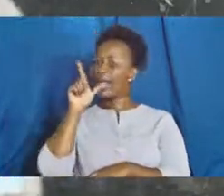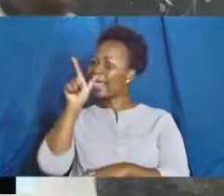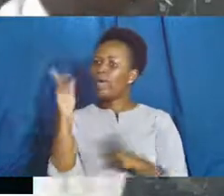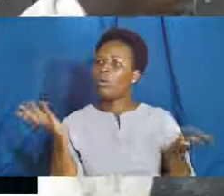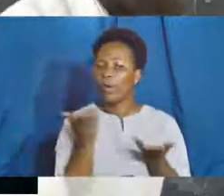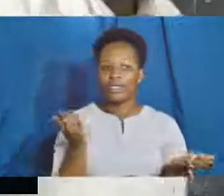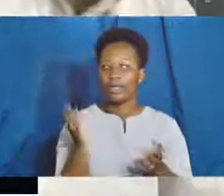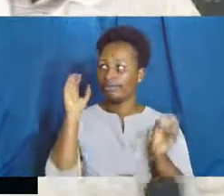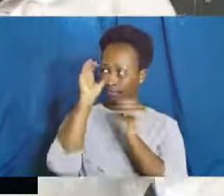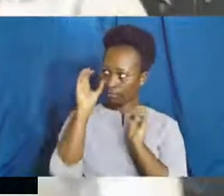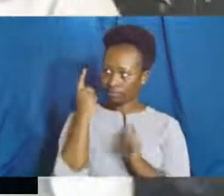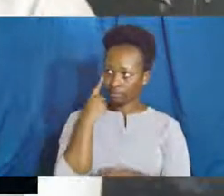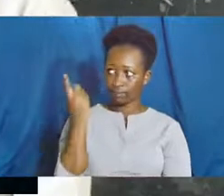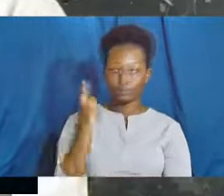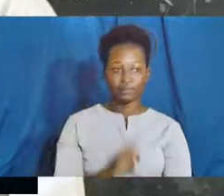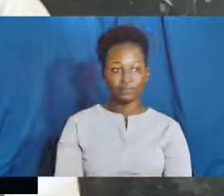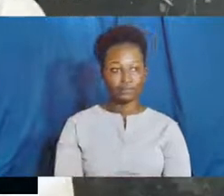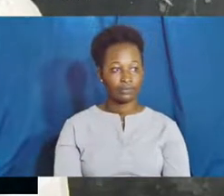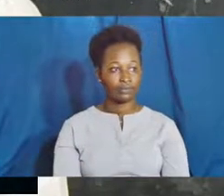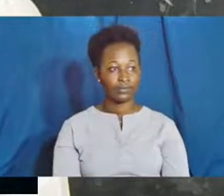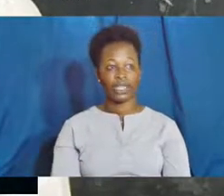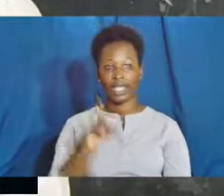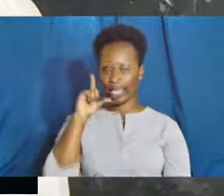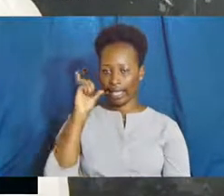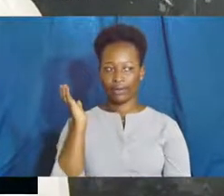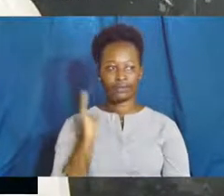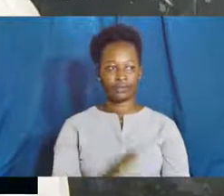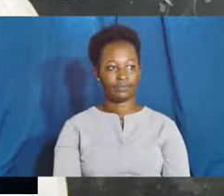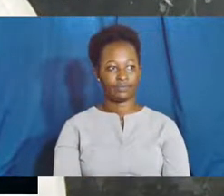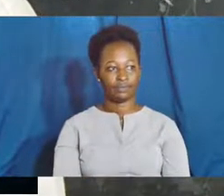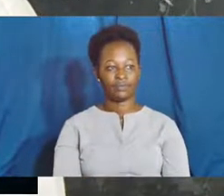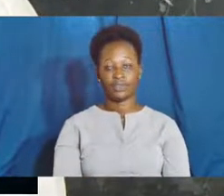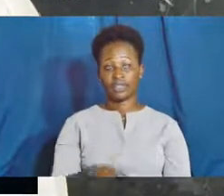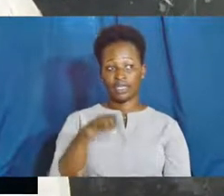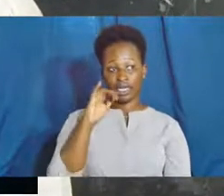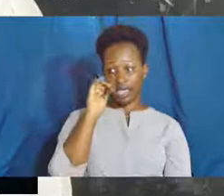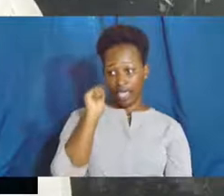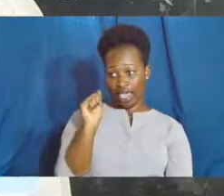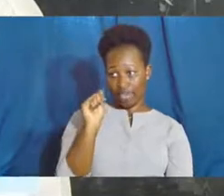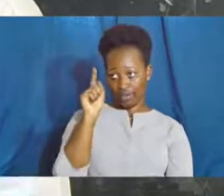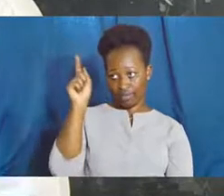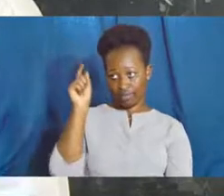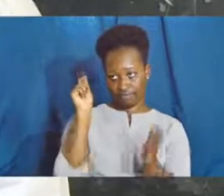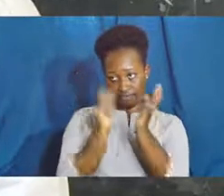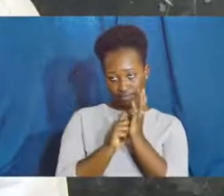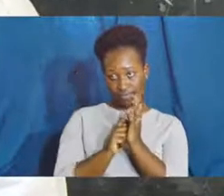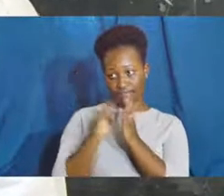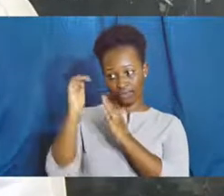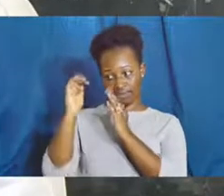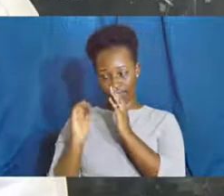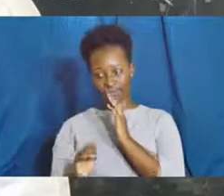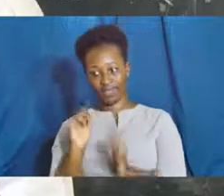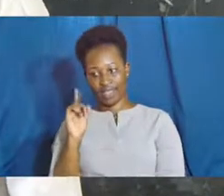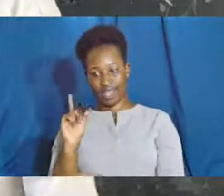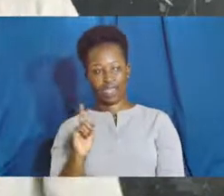L? L is this one. Now there is I, there is A and the L,